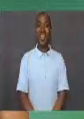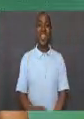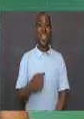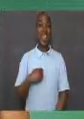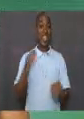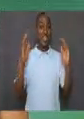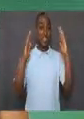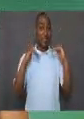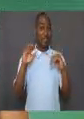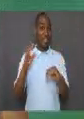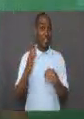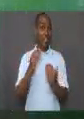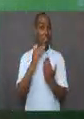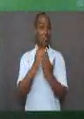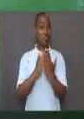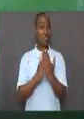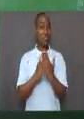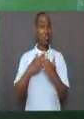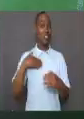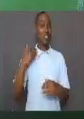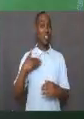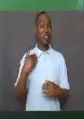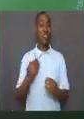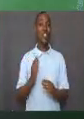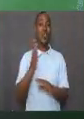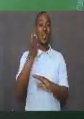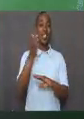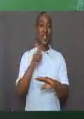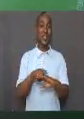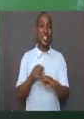you enjoyed the lesson. Until next